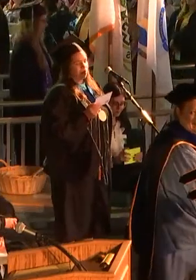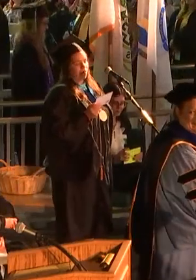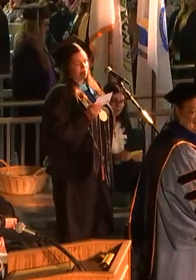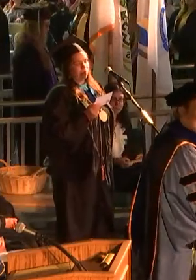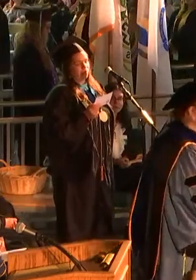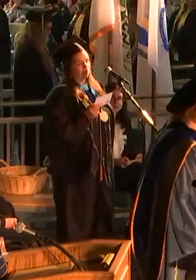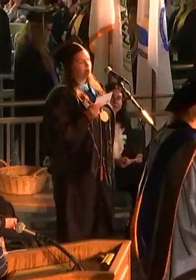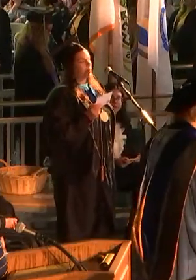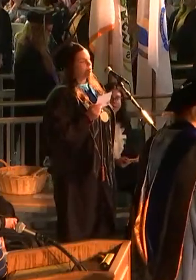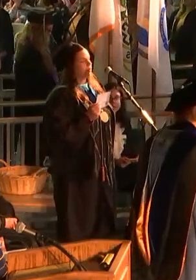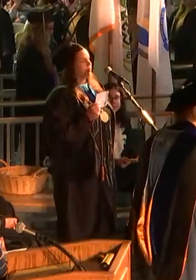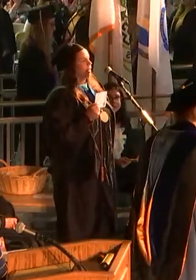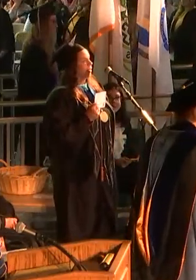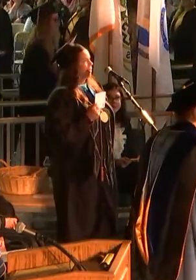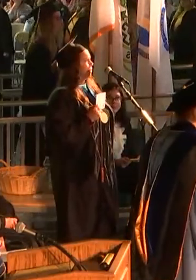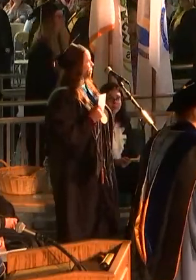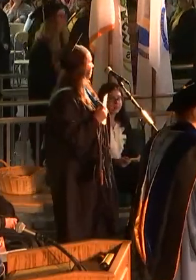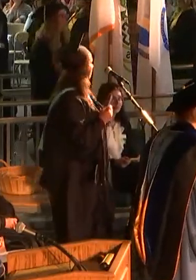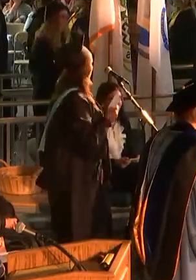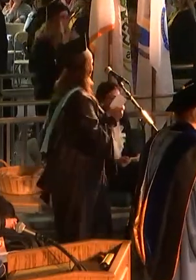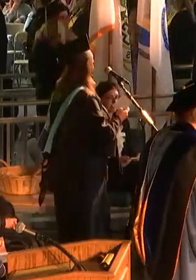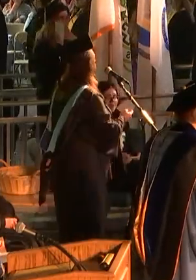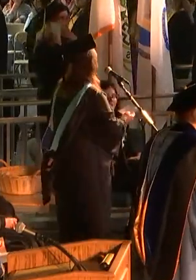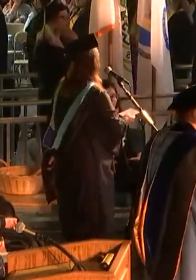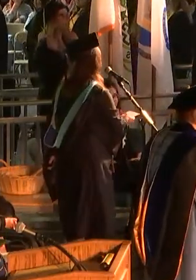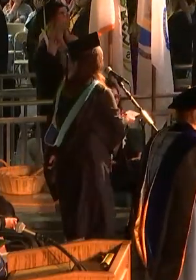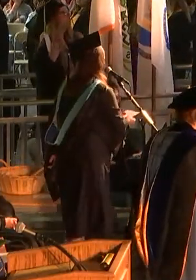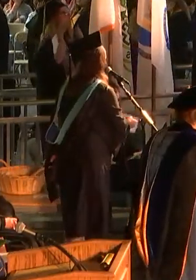Jennifer L. Loveridge, cum laude.